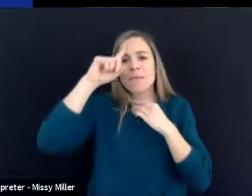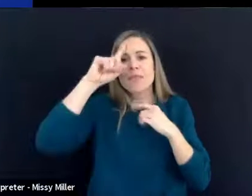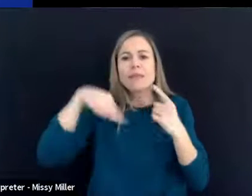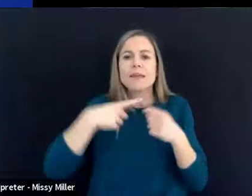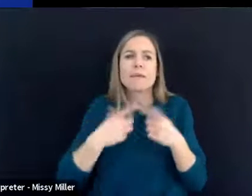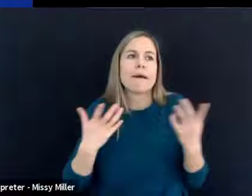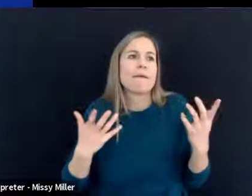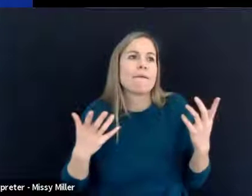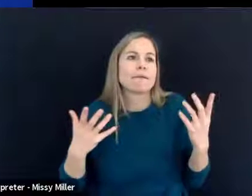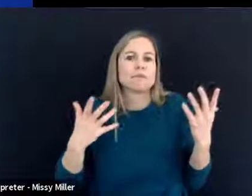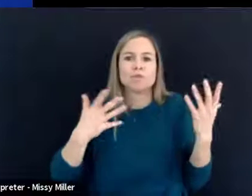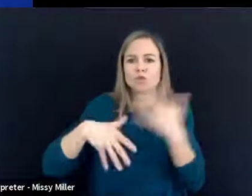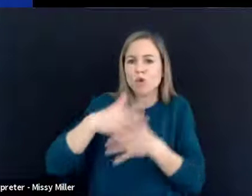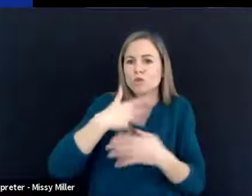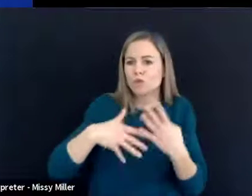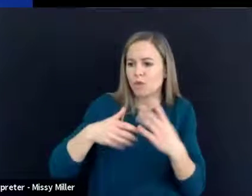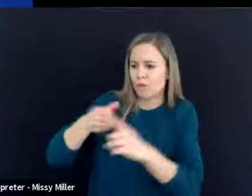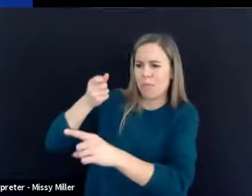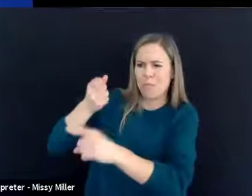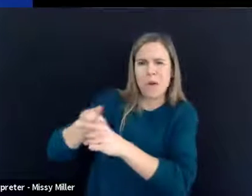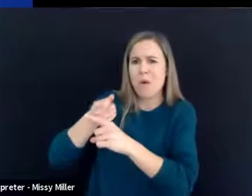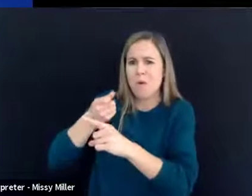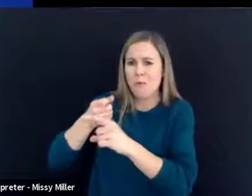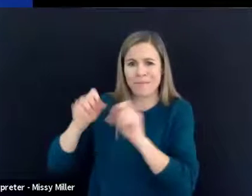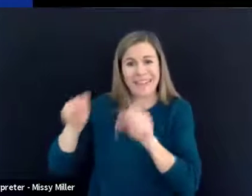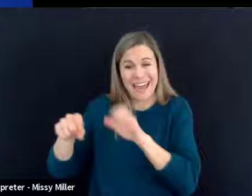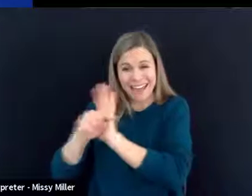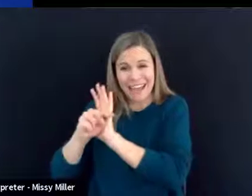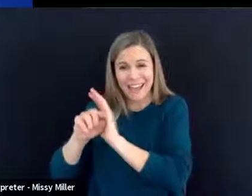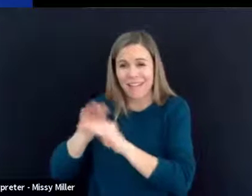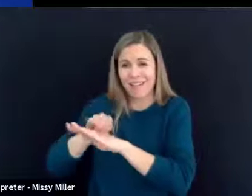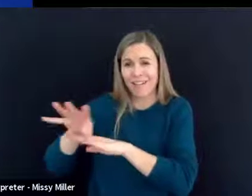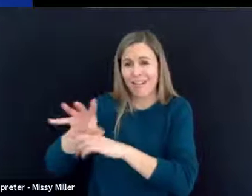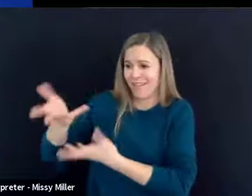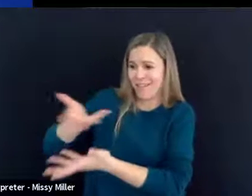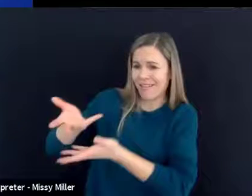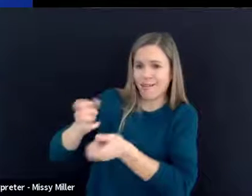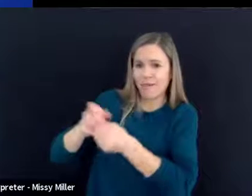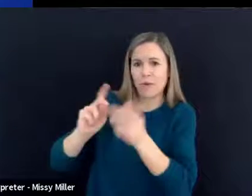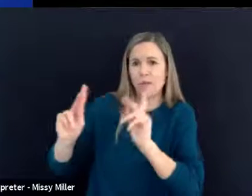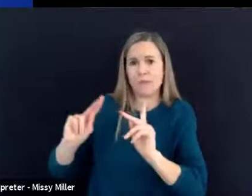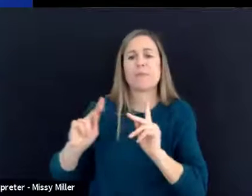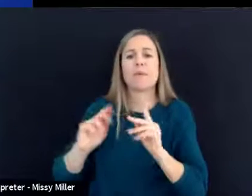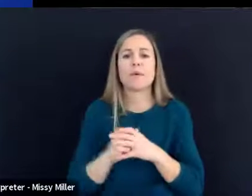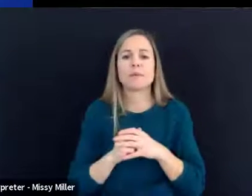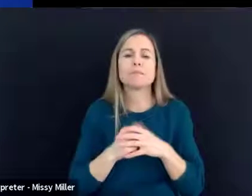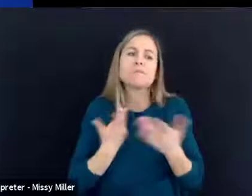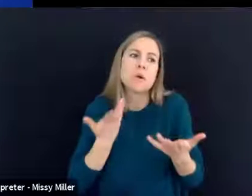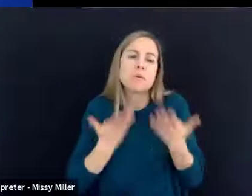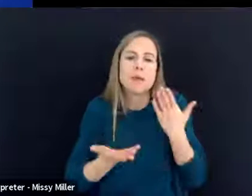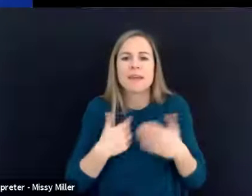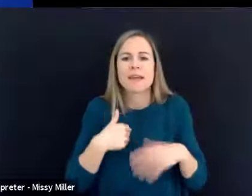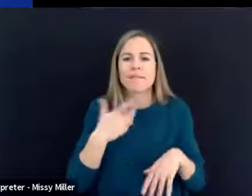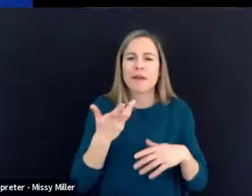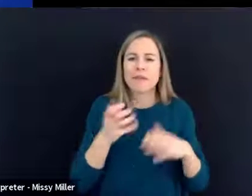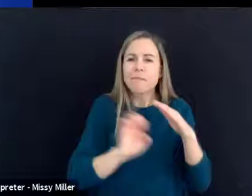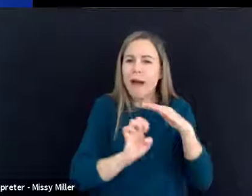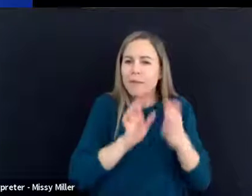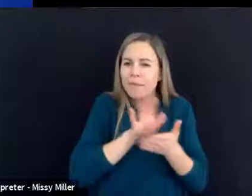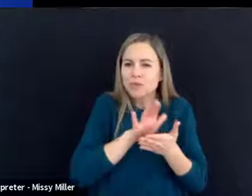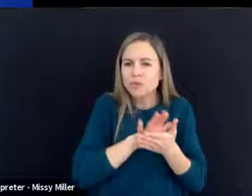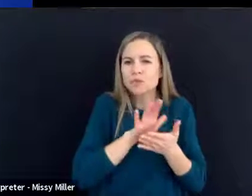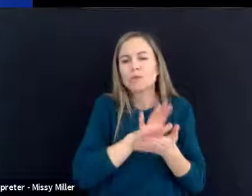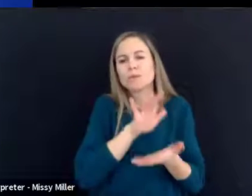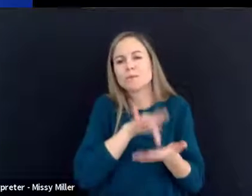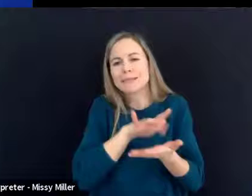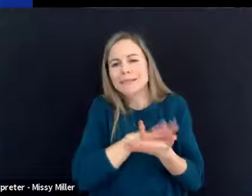about the social implications. If a learner, particularly upper elementary, secondary